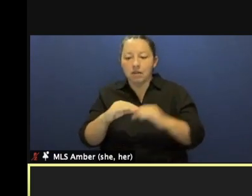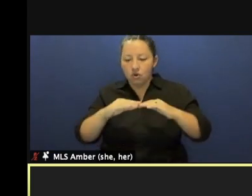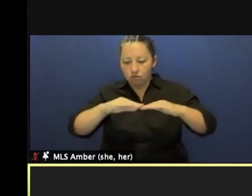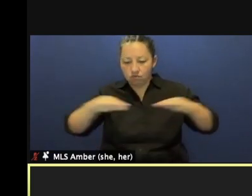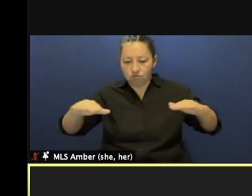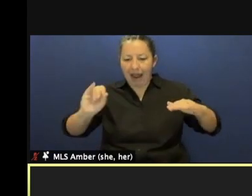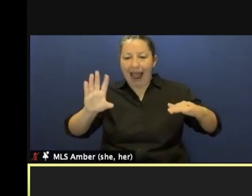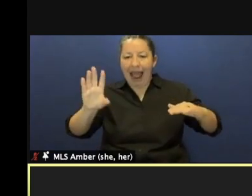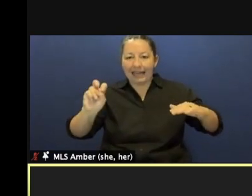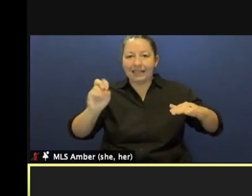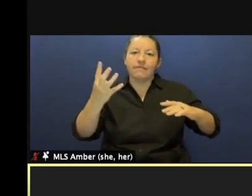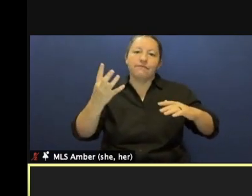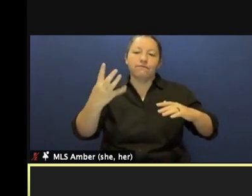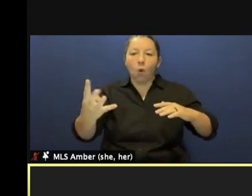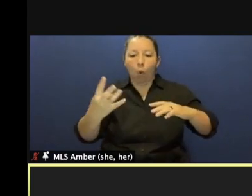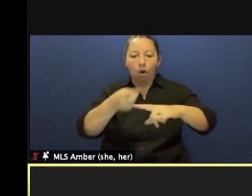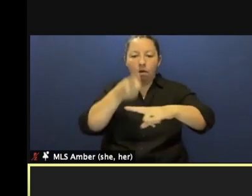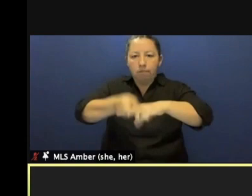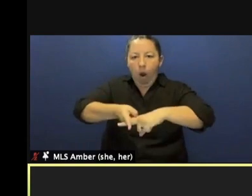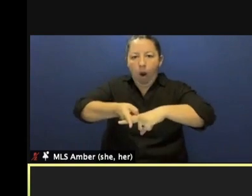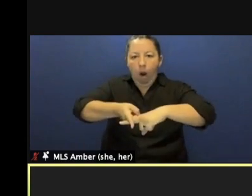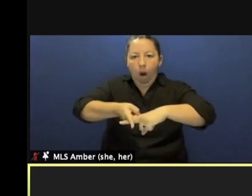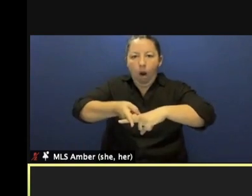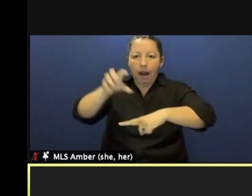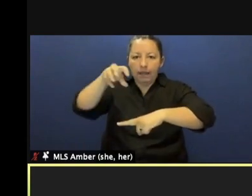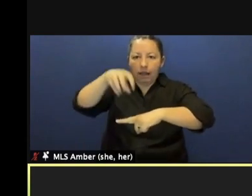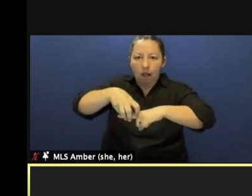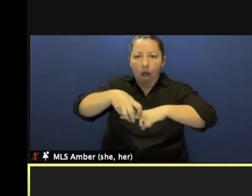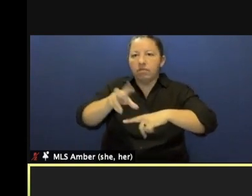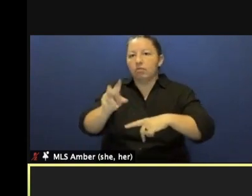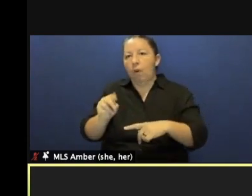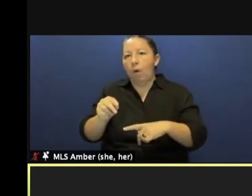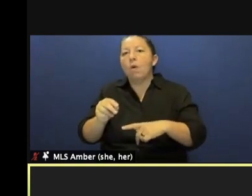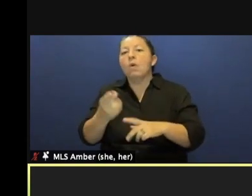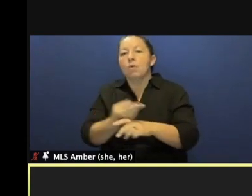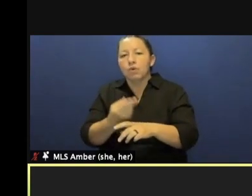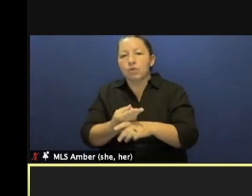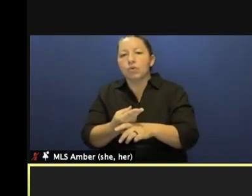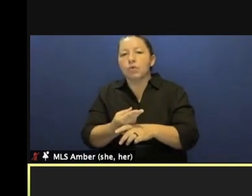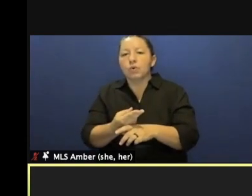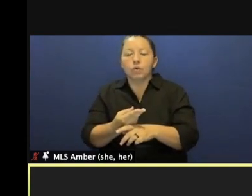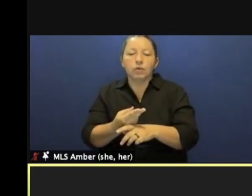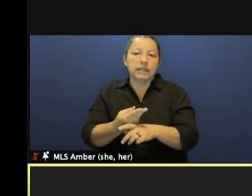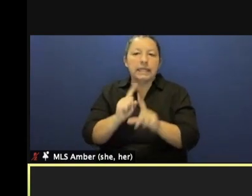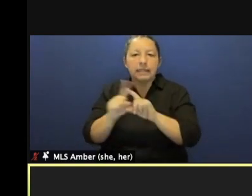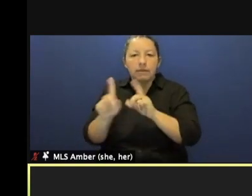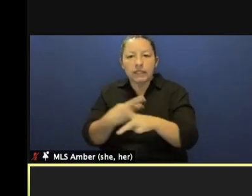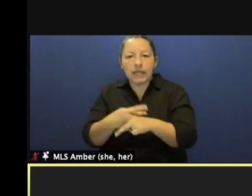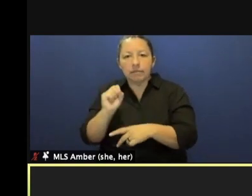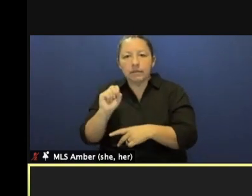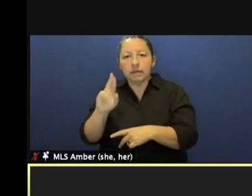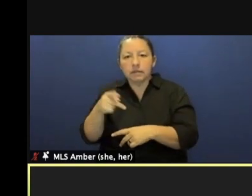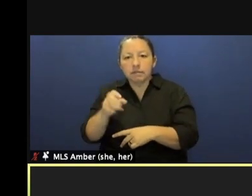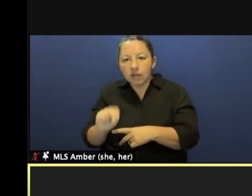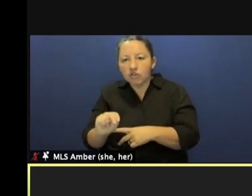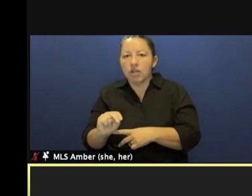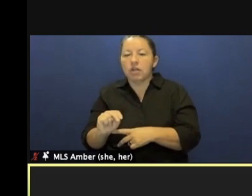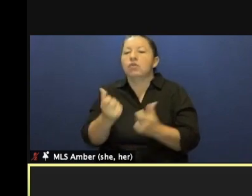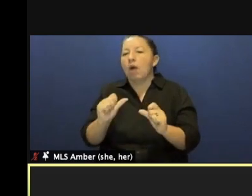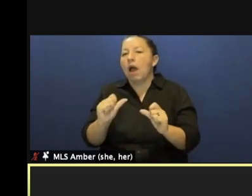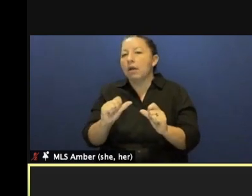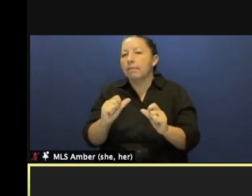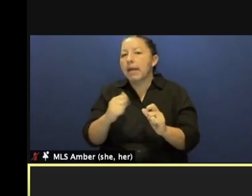system. And then also with a tuned suspension. So we're just really trying to get as smart as we can